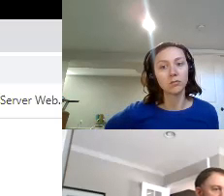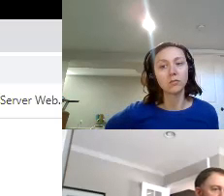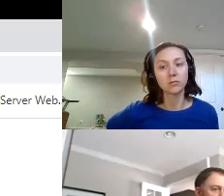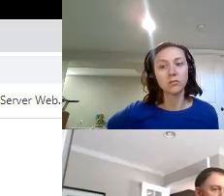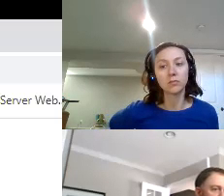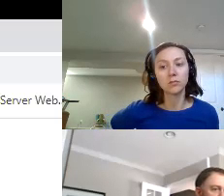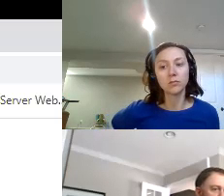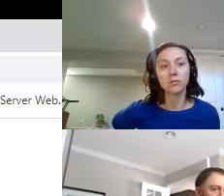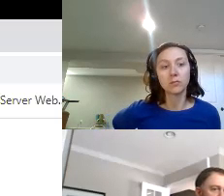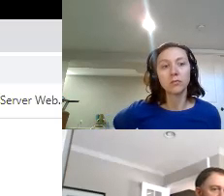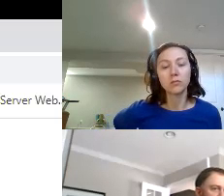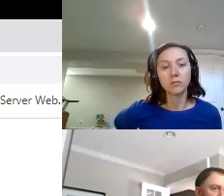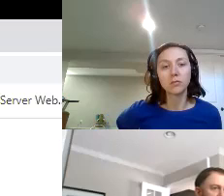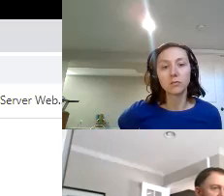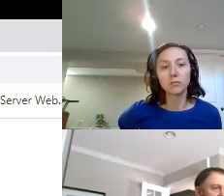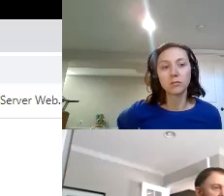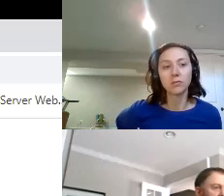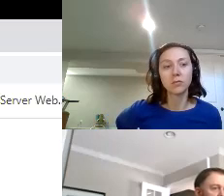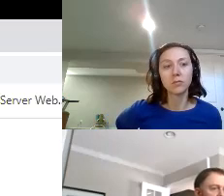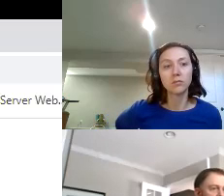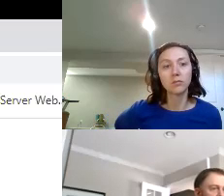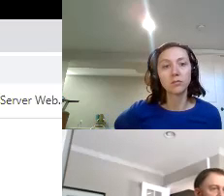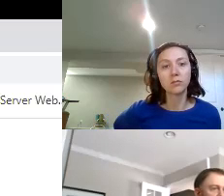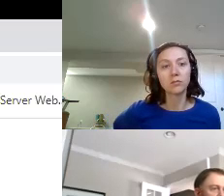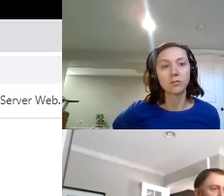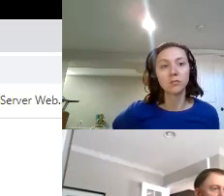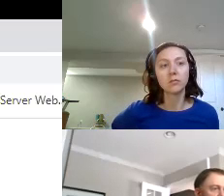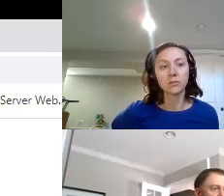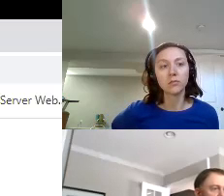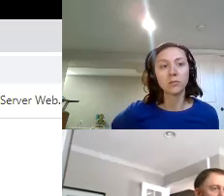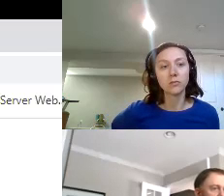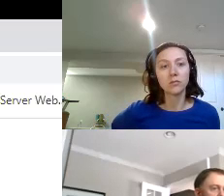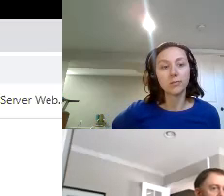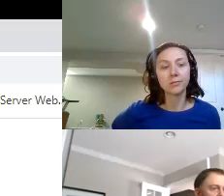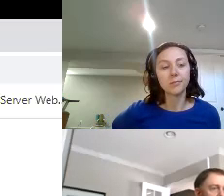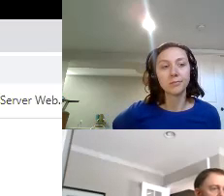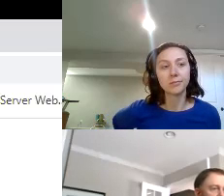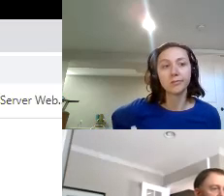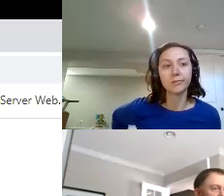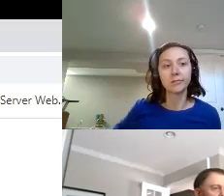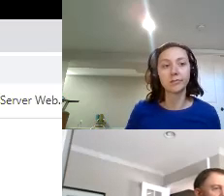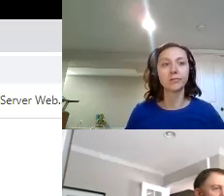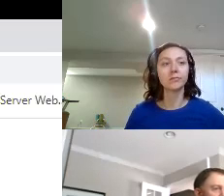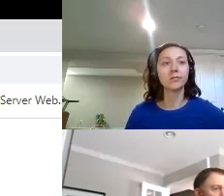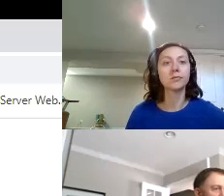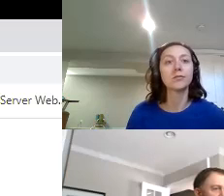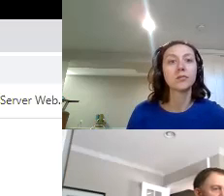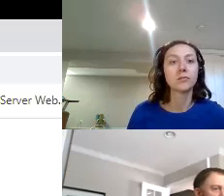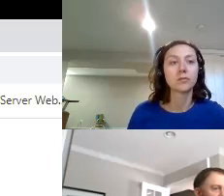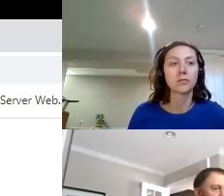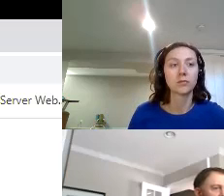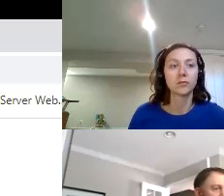conversation, but I'd love to hear what suggestions you have for future directions. And so before we jump into